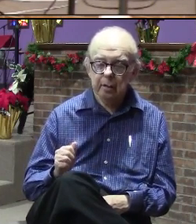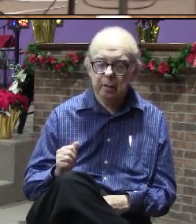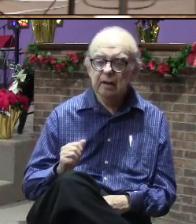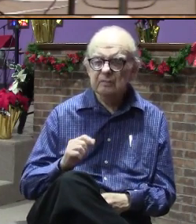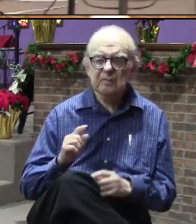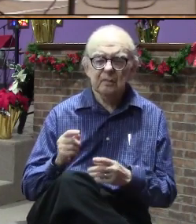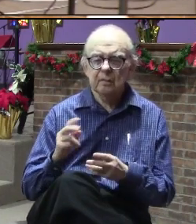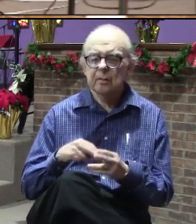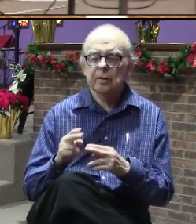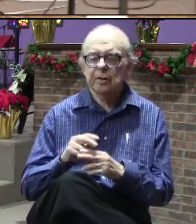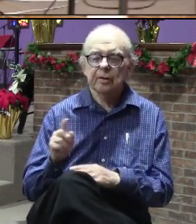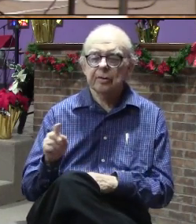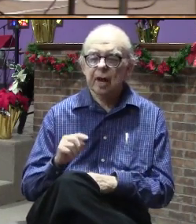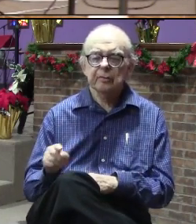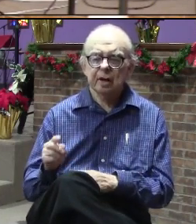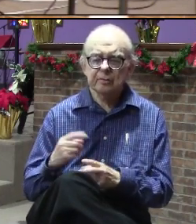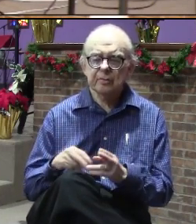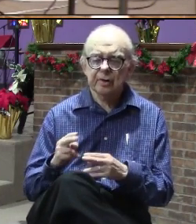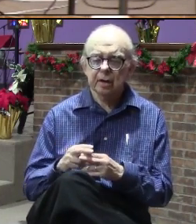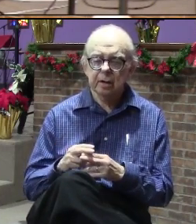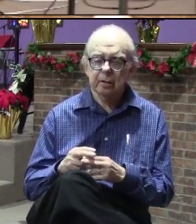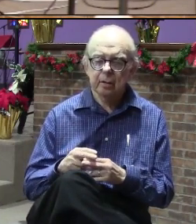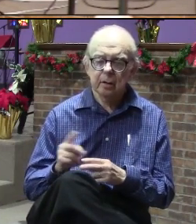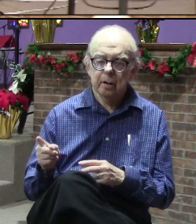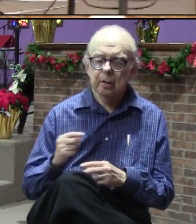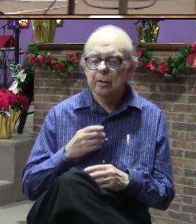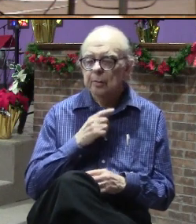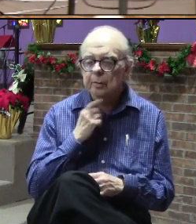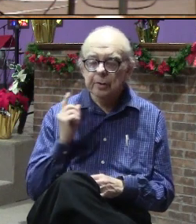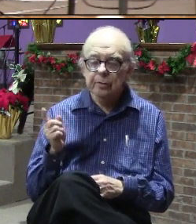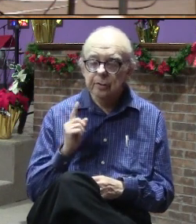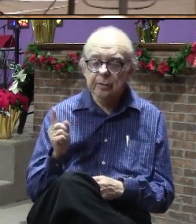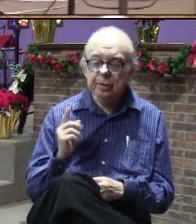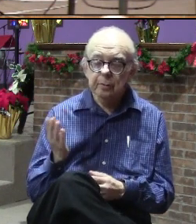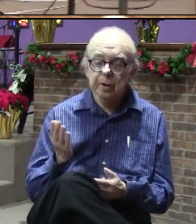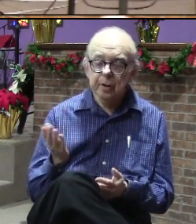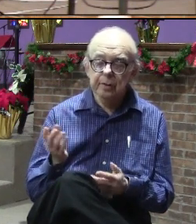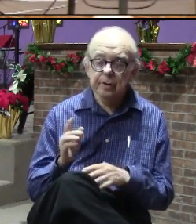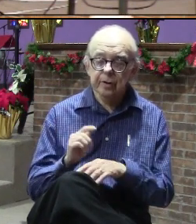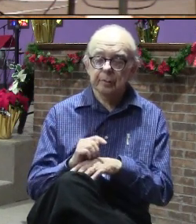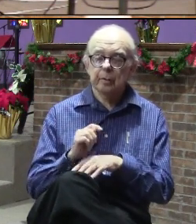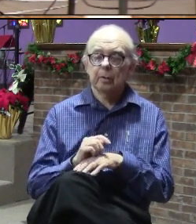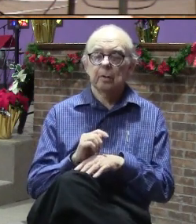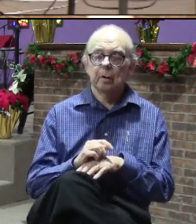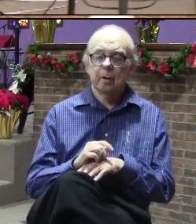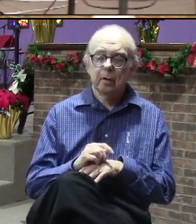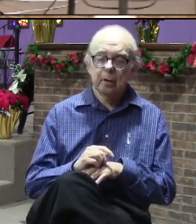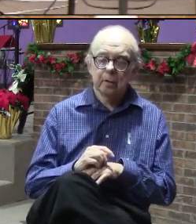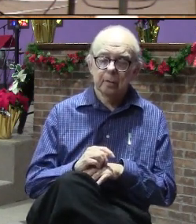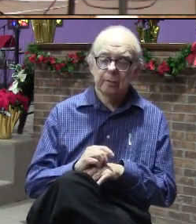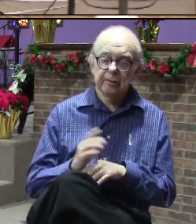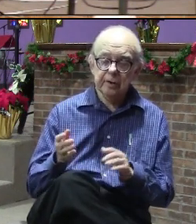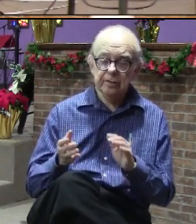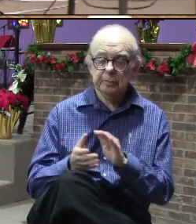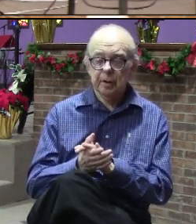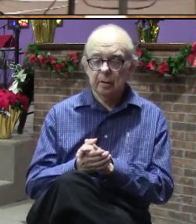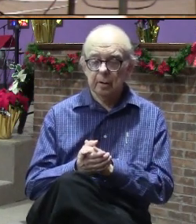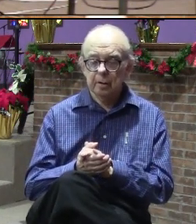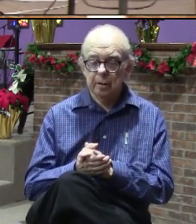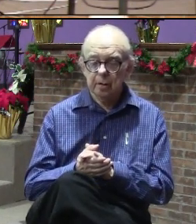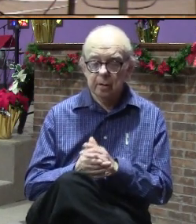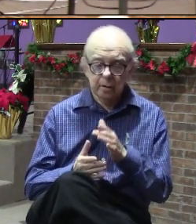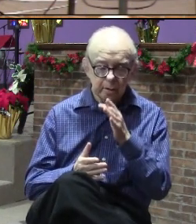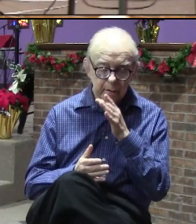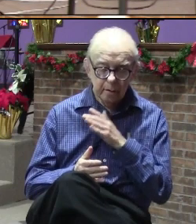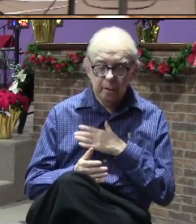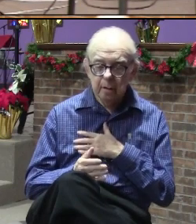Zechariah was a priest serving in the temple. He was married to a lady